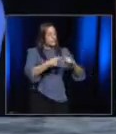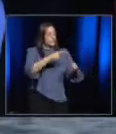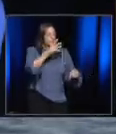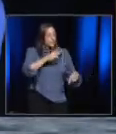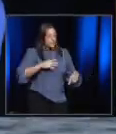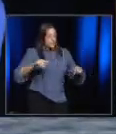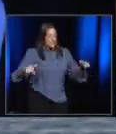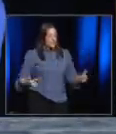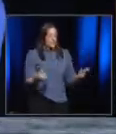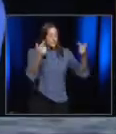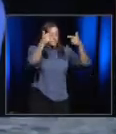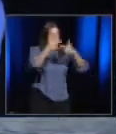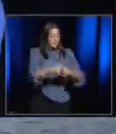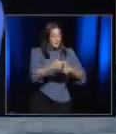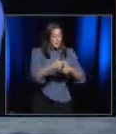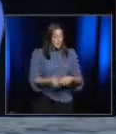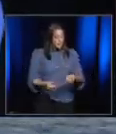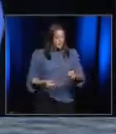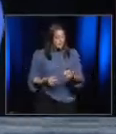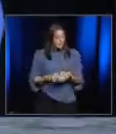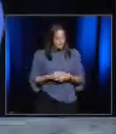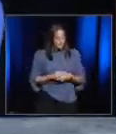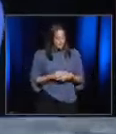Triple leap.